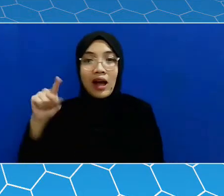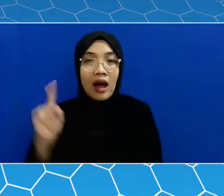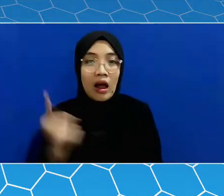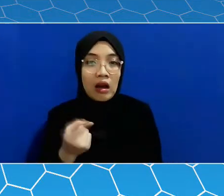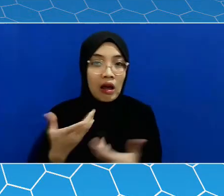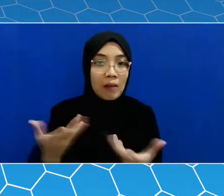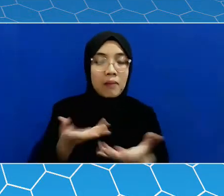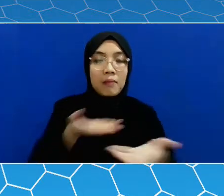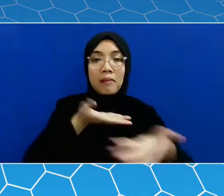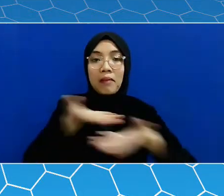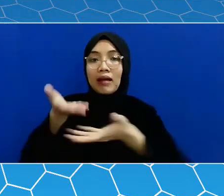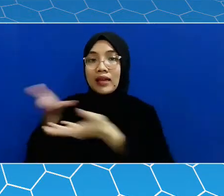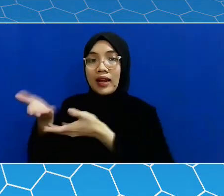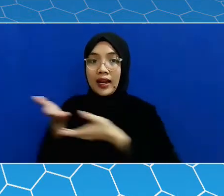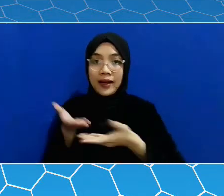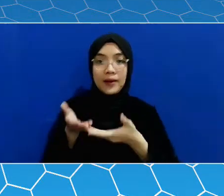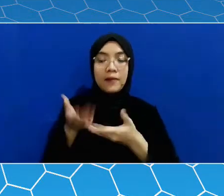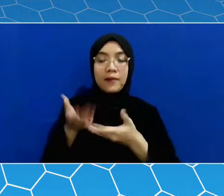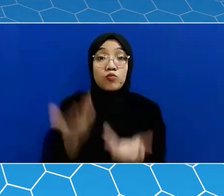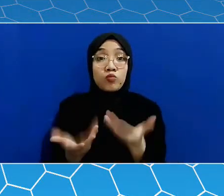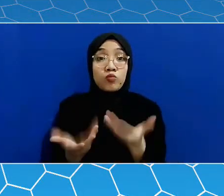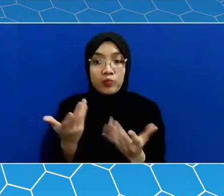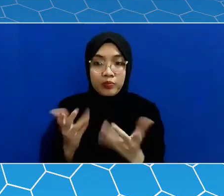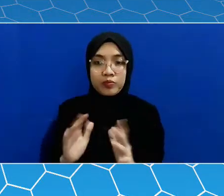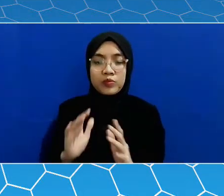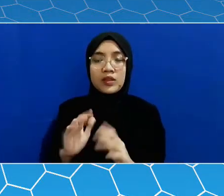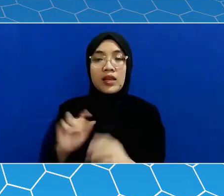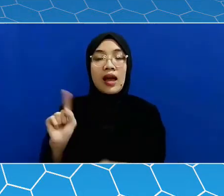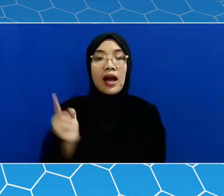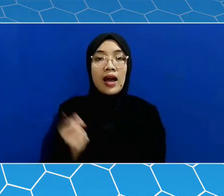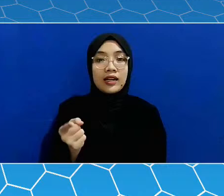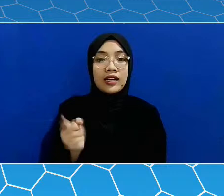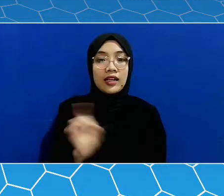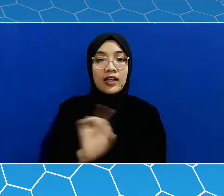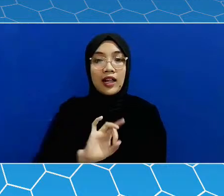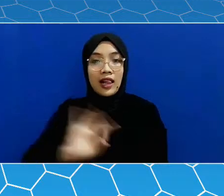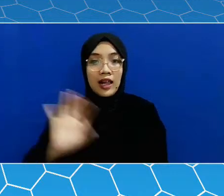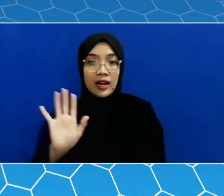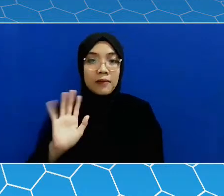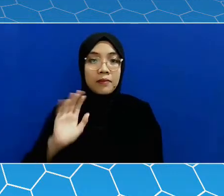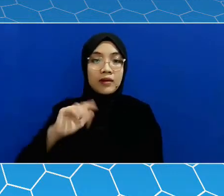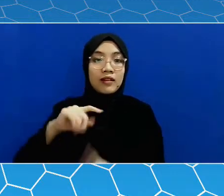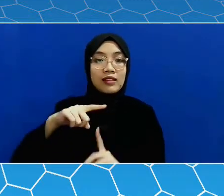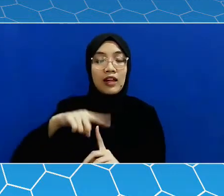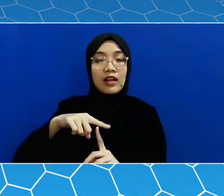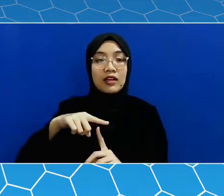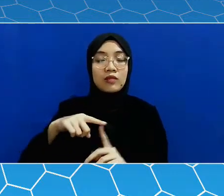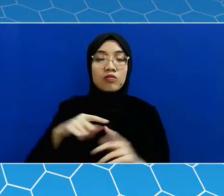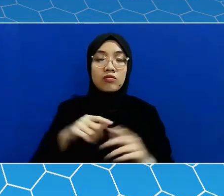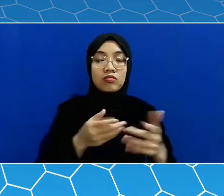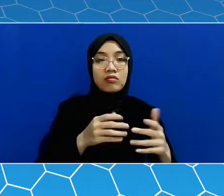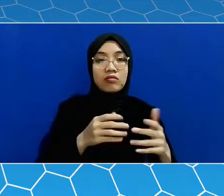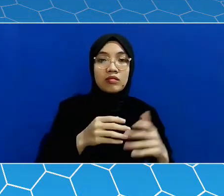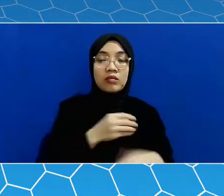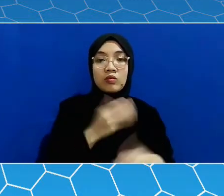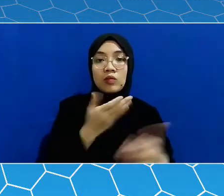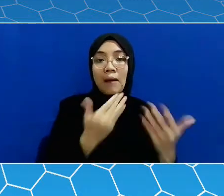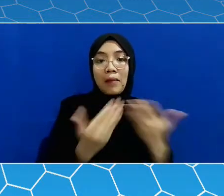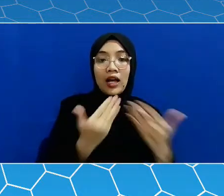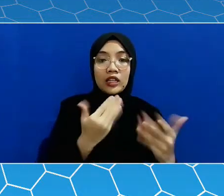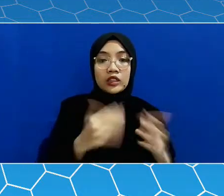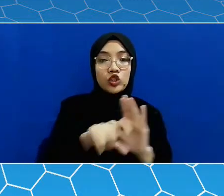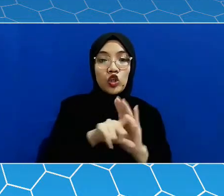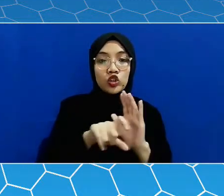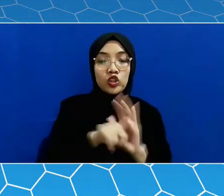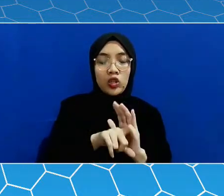that, there are several also telemedicine provided by the applications like a commercial